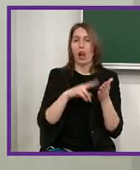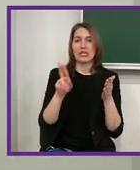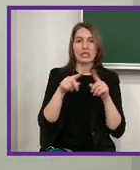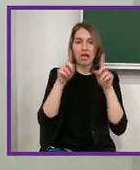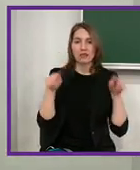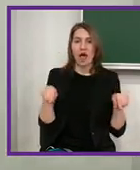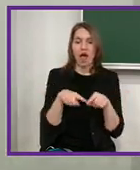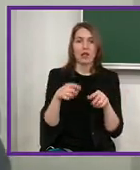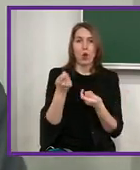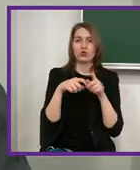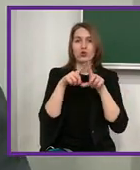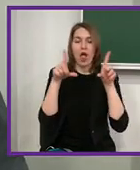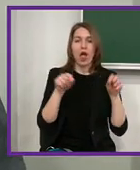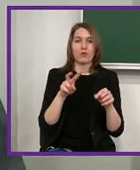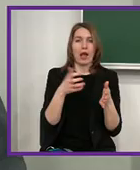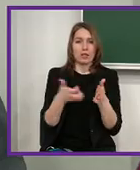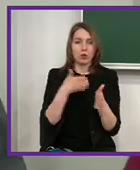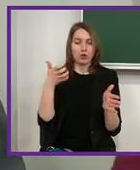advantage of